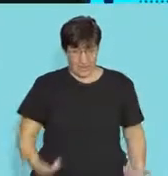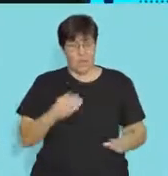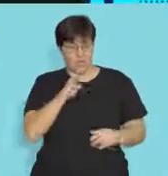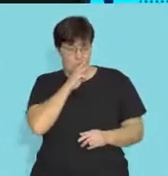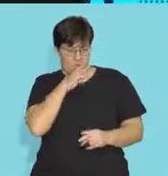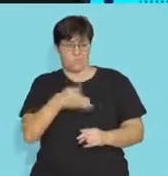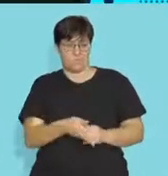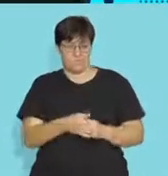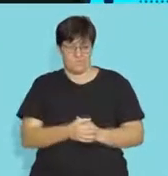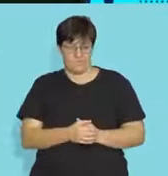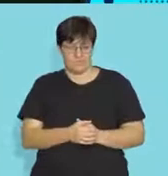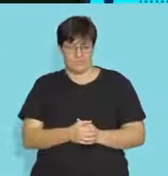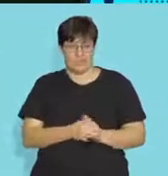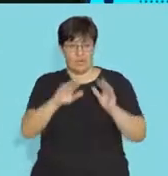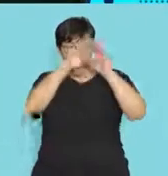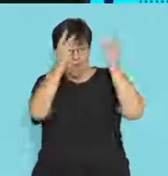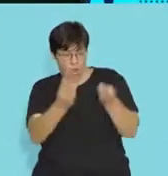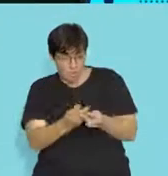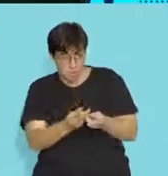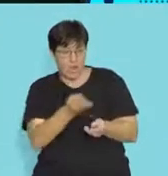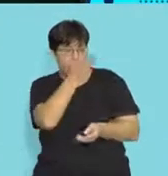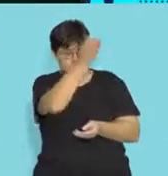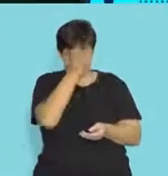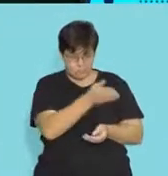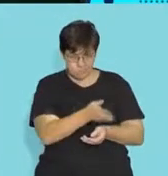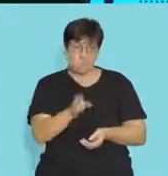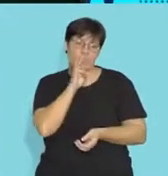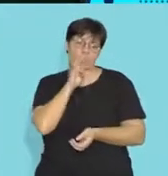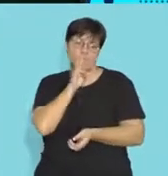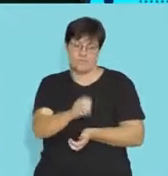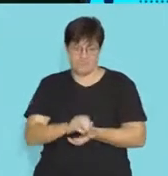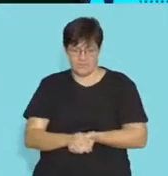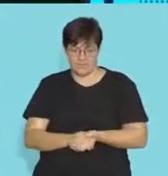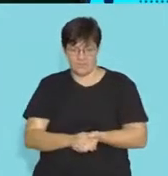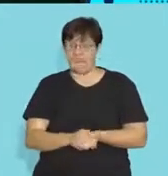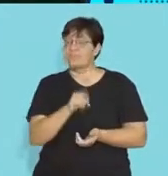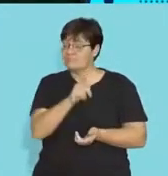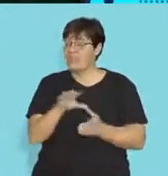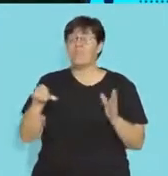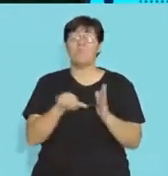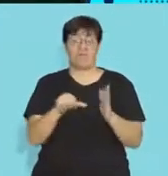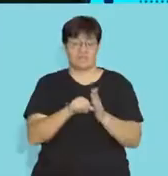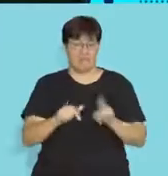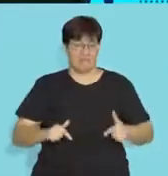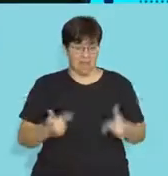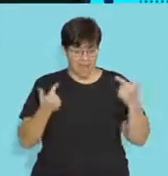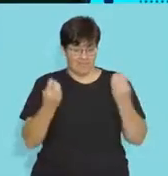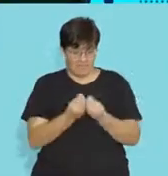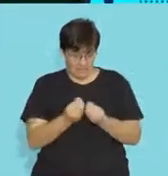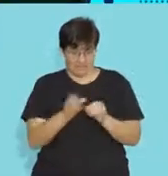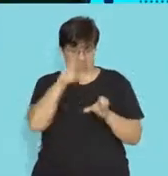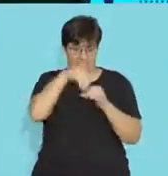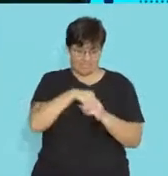of that is made up of water. The Earth is made up of a large component is water. So water forms an integral part of all